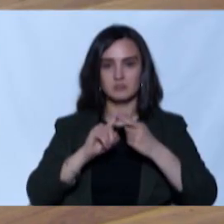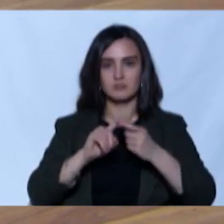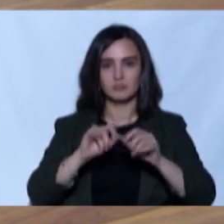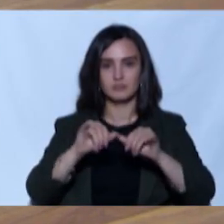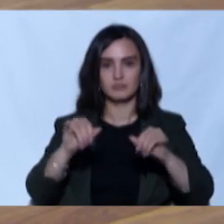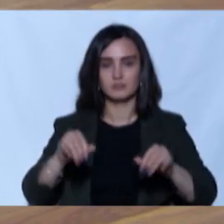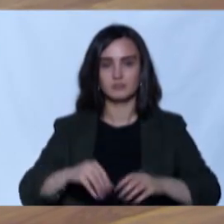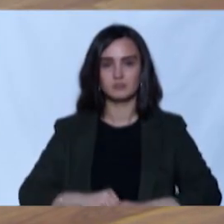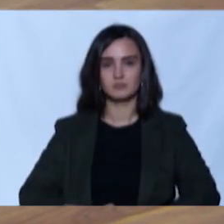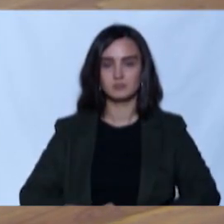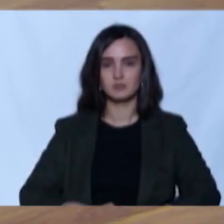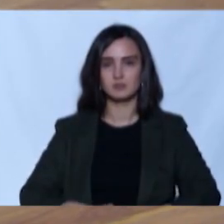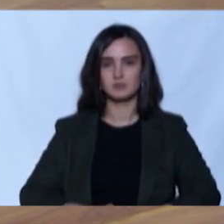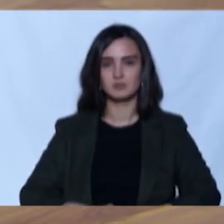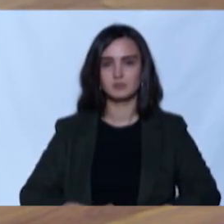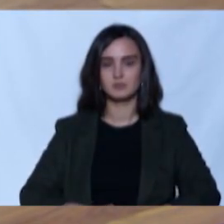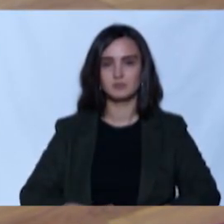Absolutely.